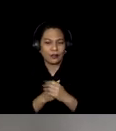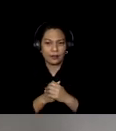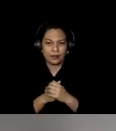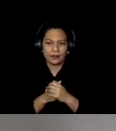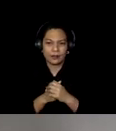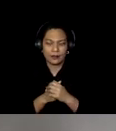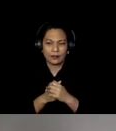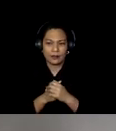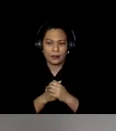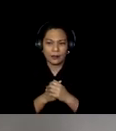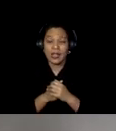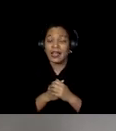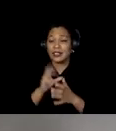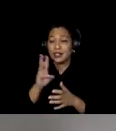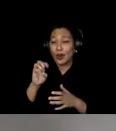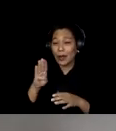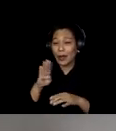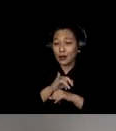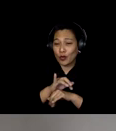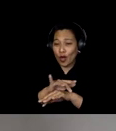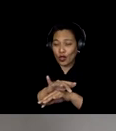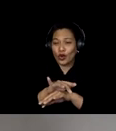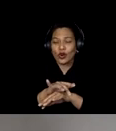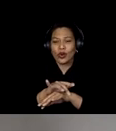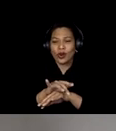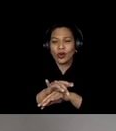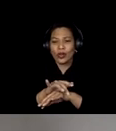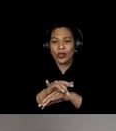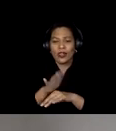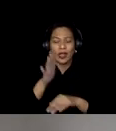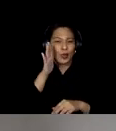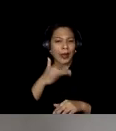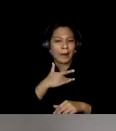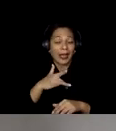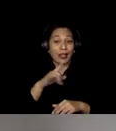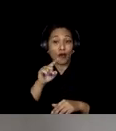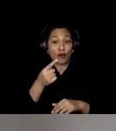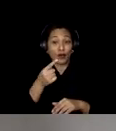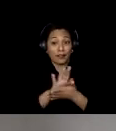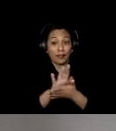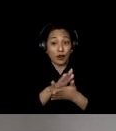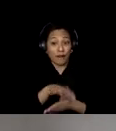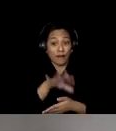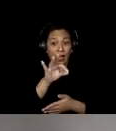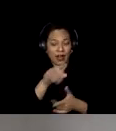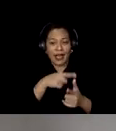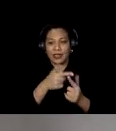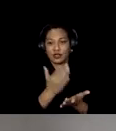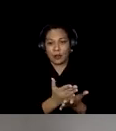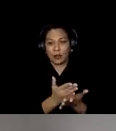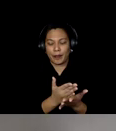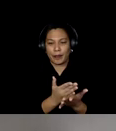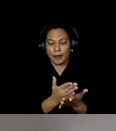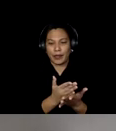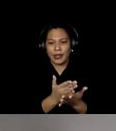so the crawlers tend to stop crawling the page after the first video. So it's actually ideal if you make